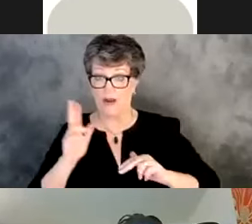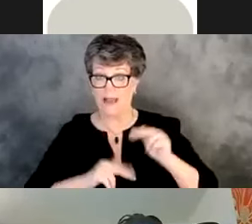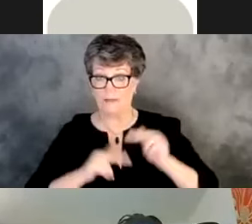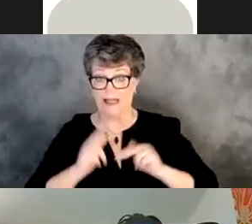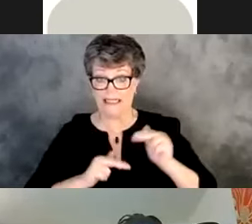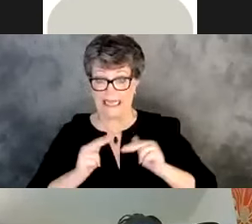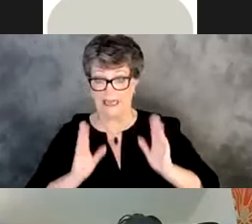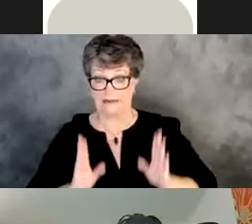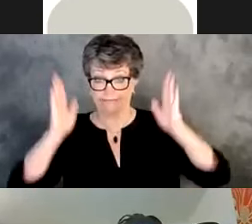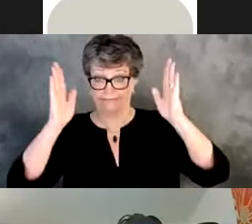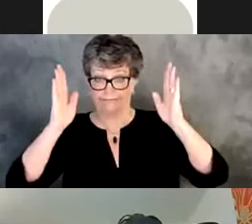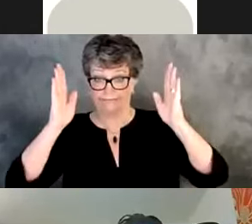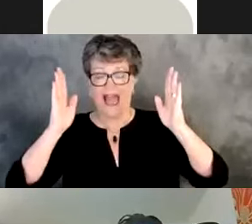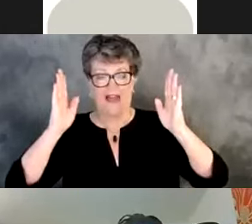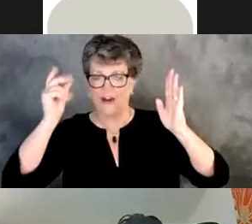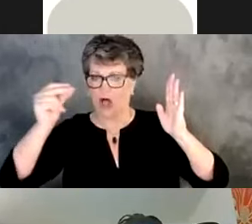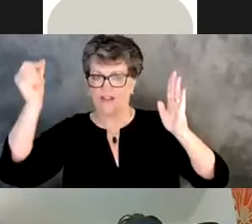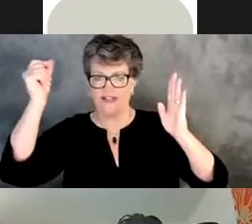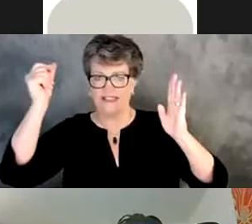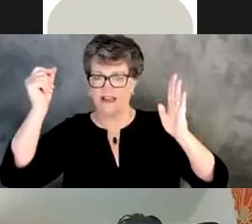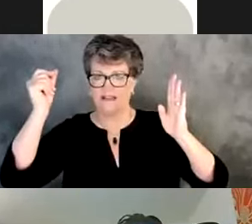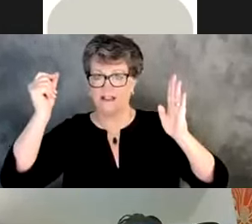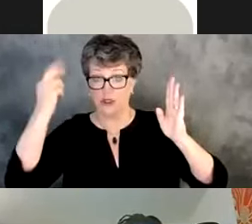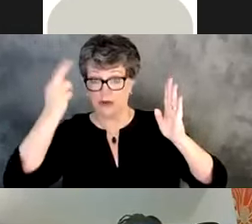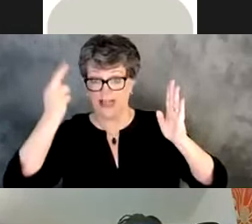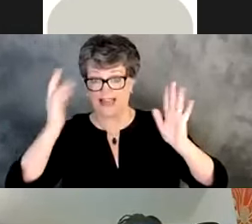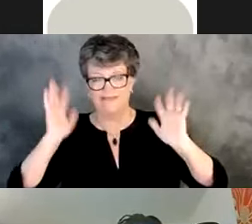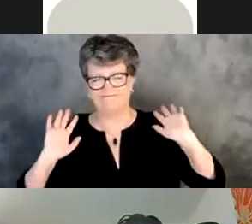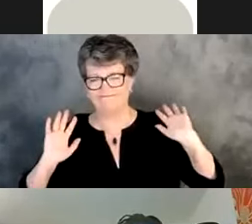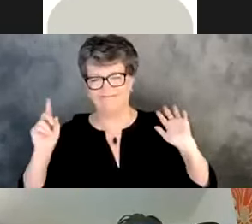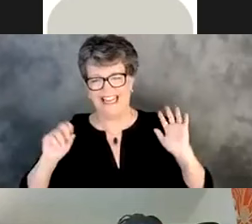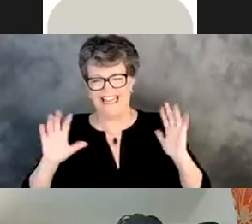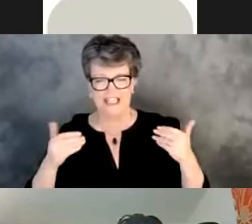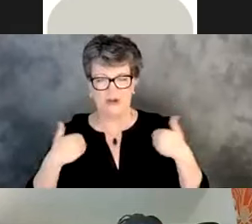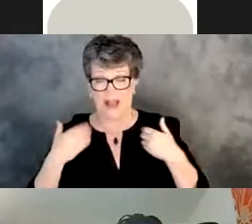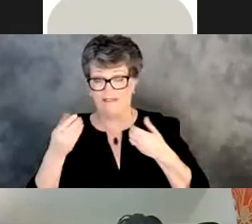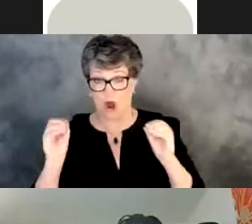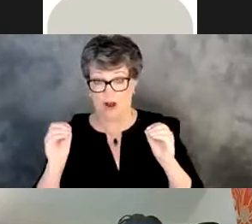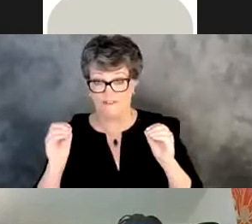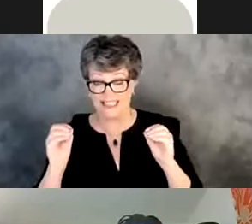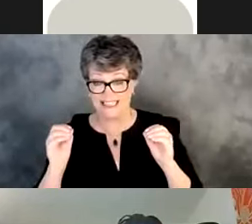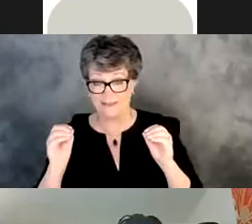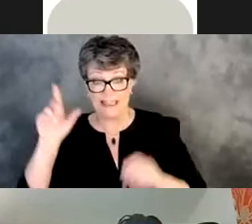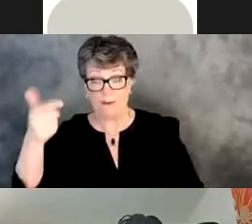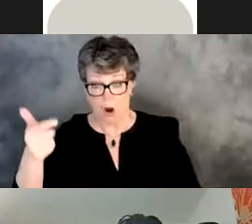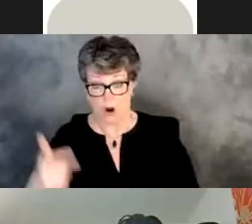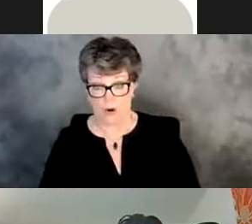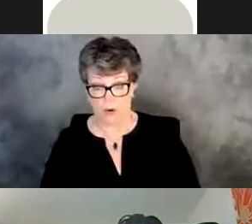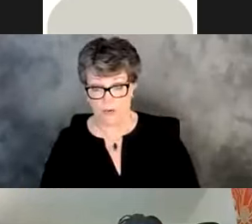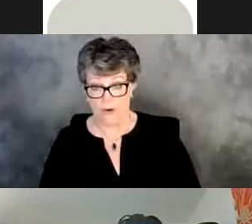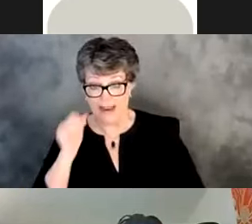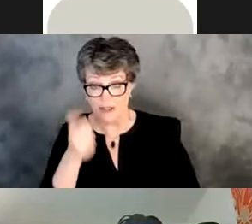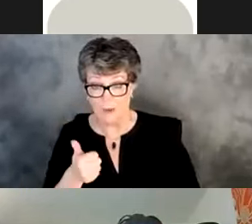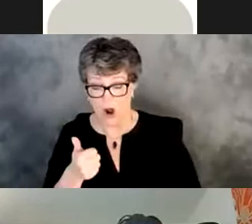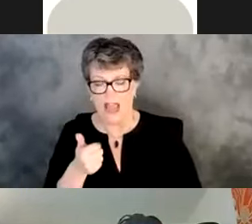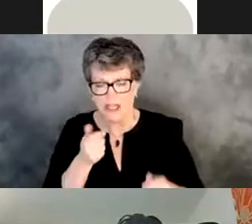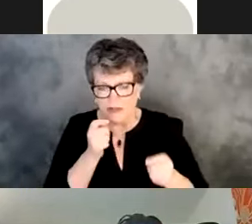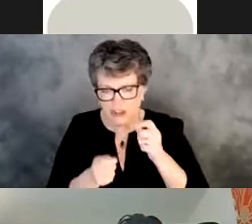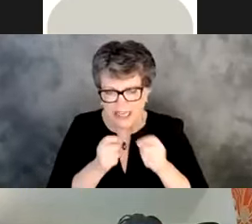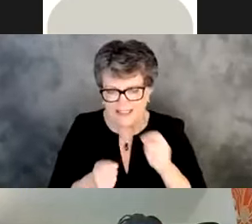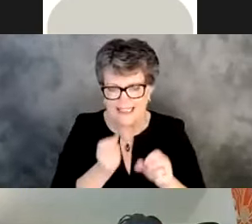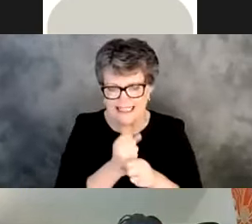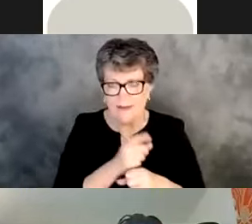building and then all of a sudden you realize that you needed to have an office building by tomorrow, and that you just adjusted it to